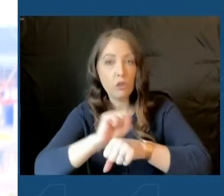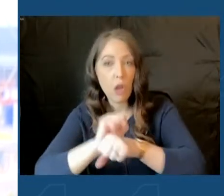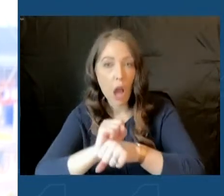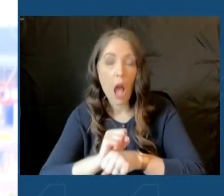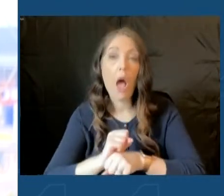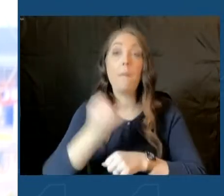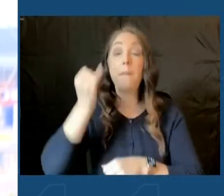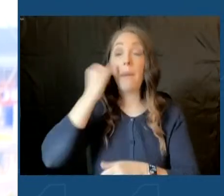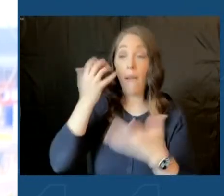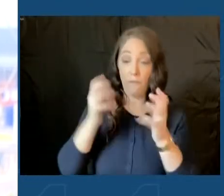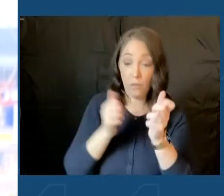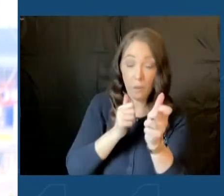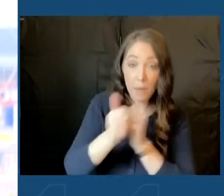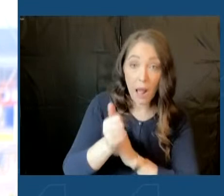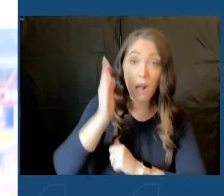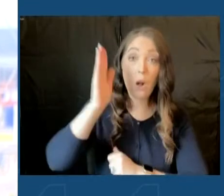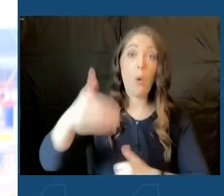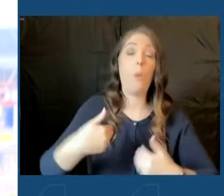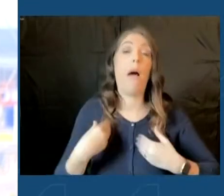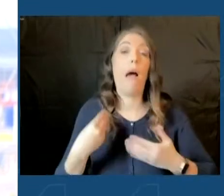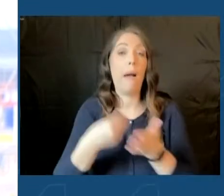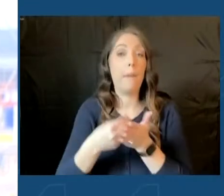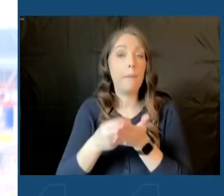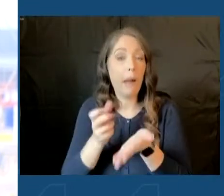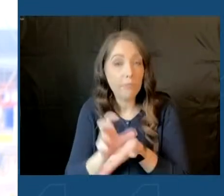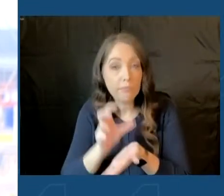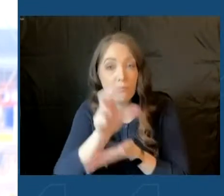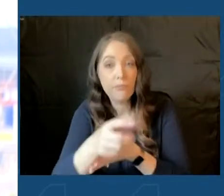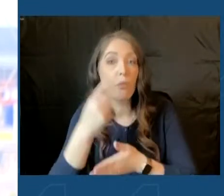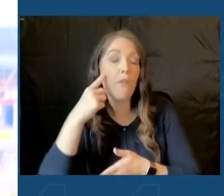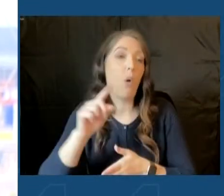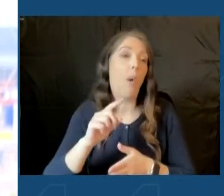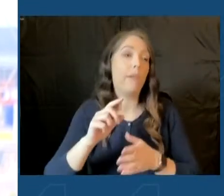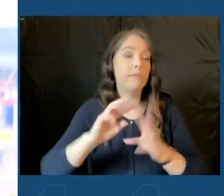other capital projects for climate change, sustainable energy, green